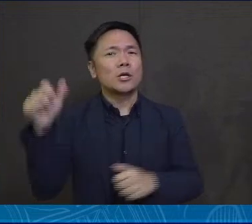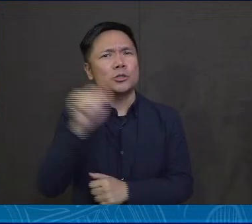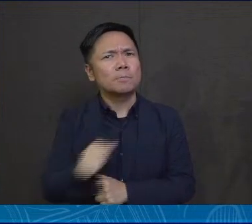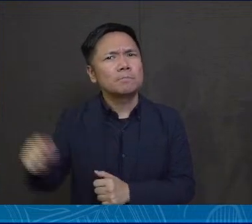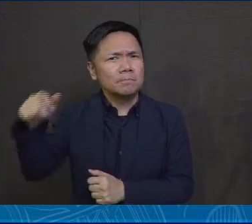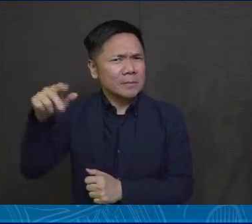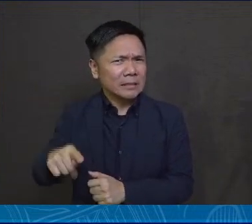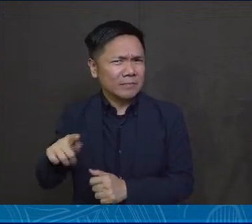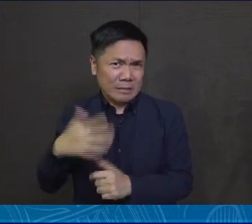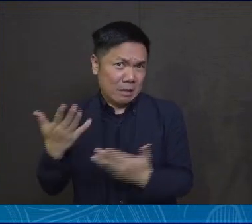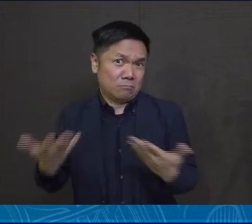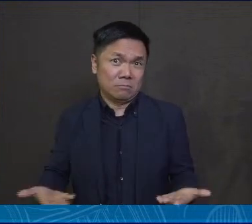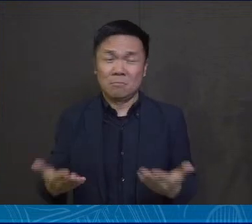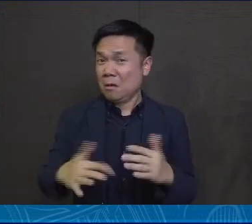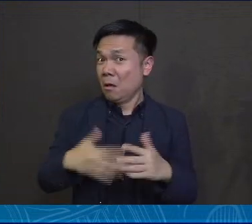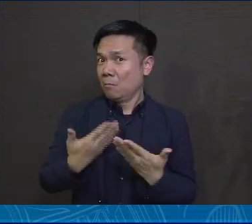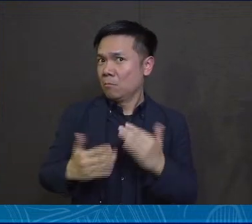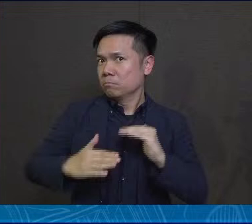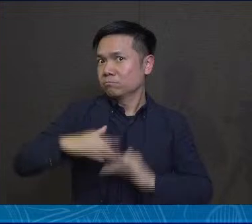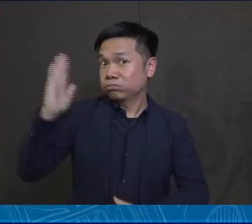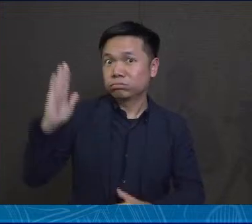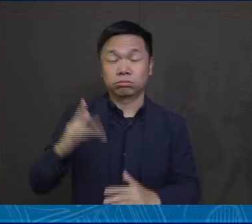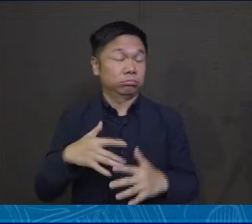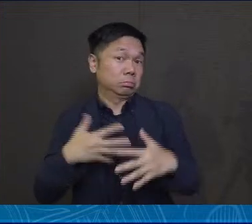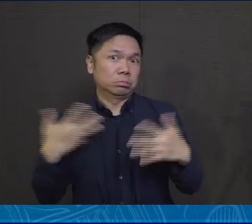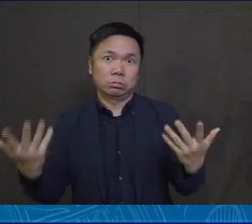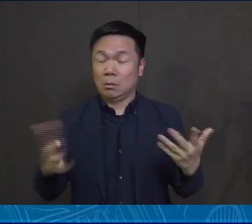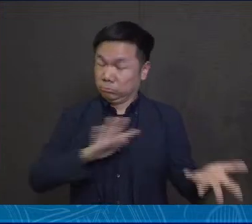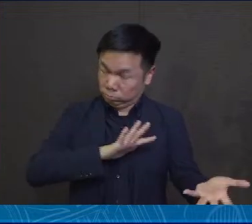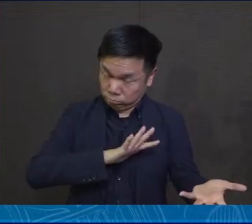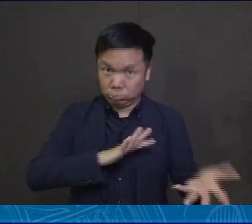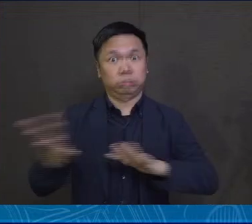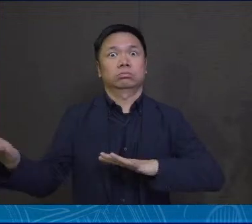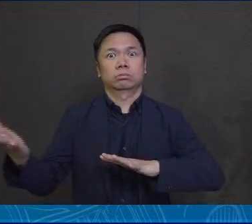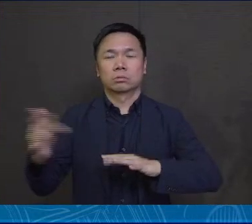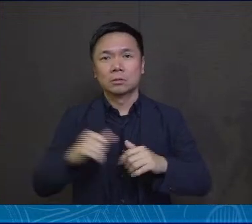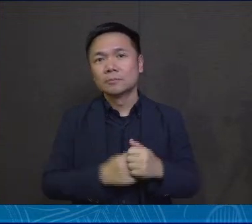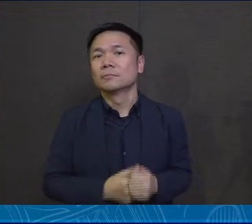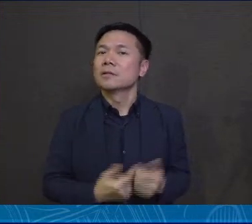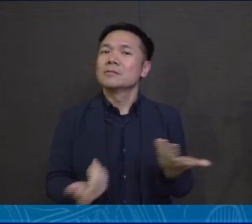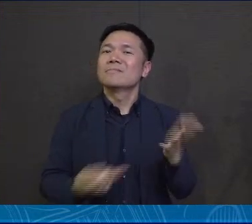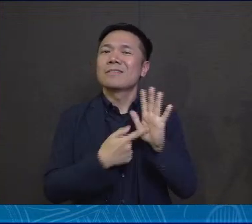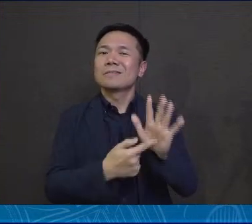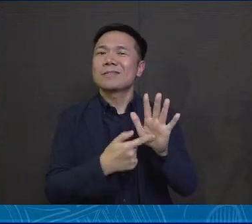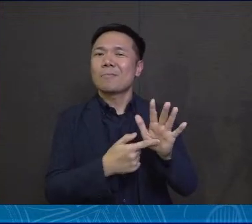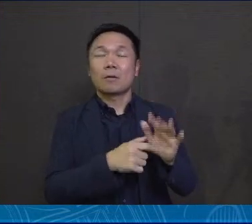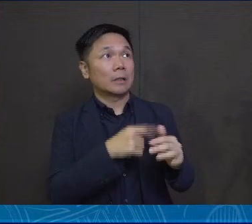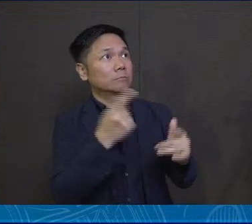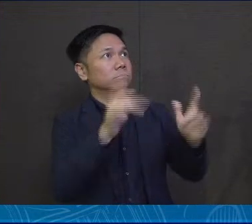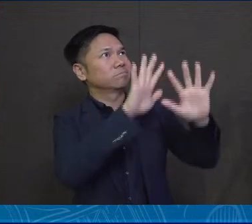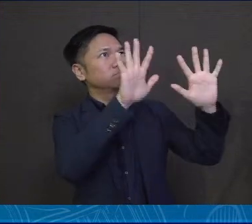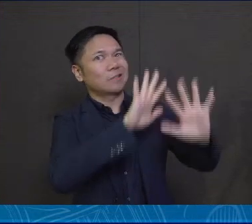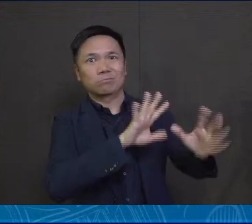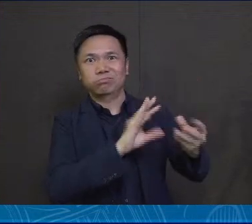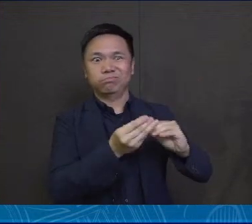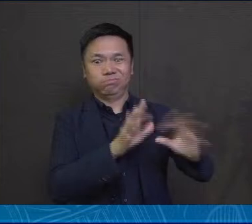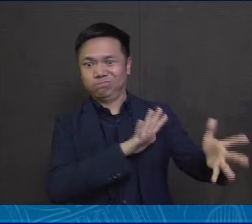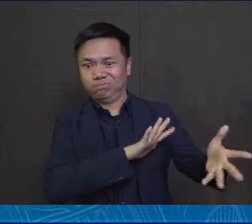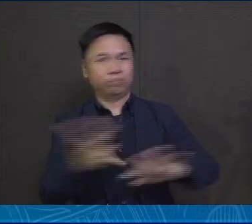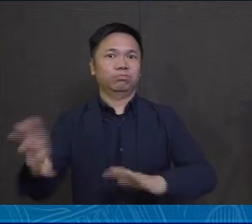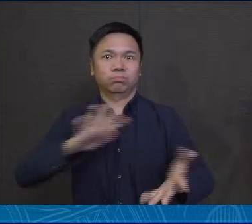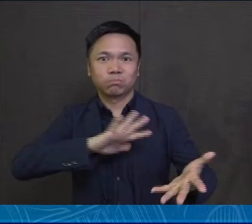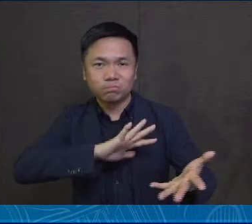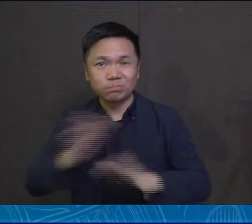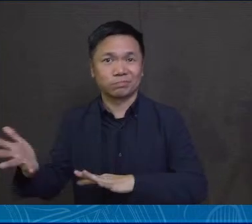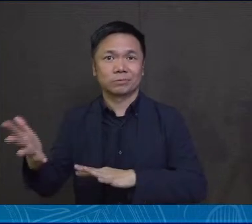experiences increased frequency and severity from the adverse impacts of disaster risks.